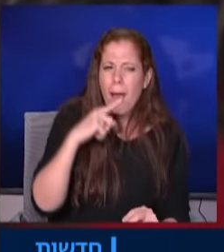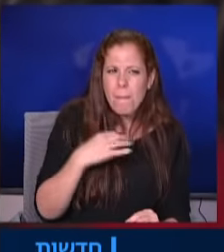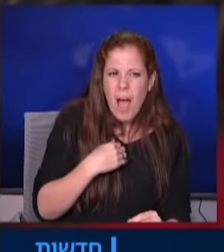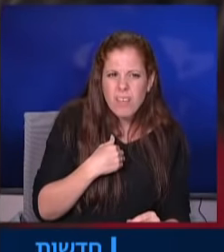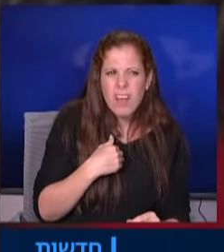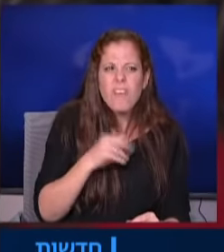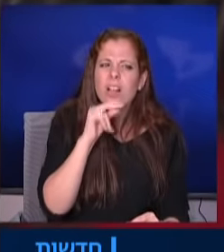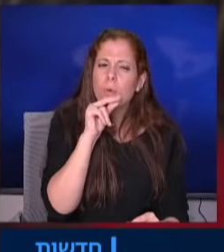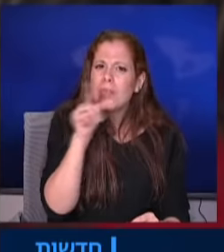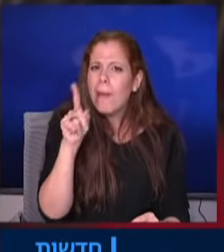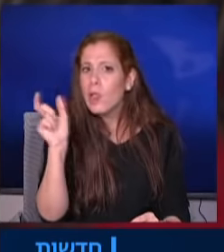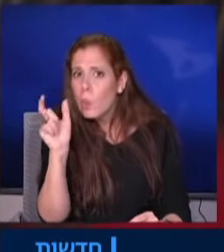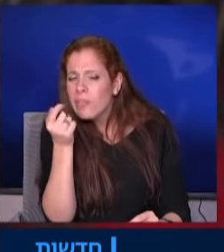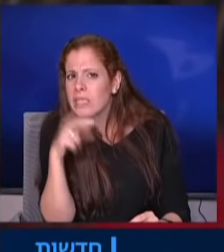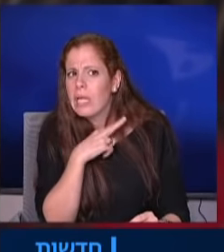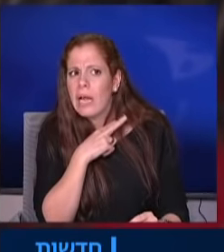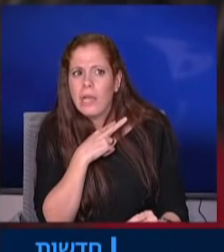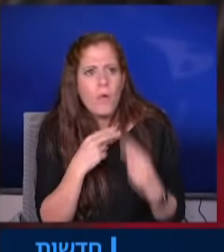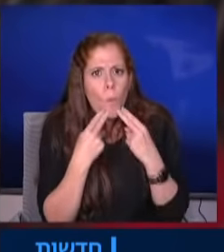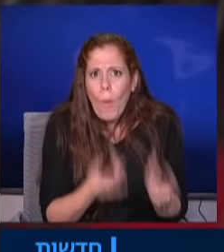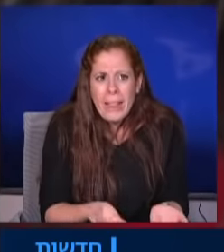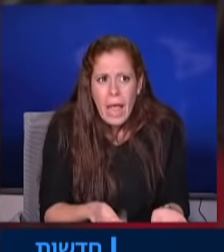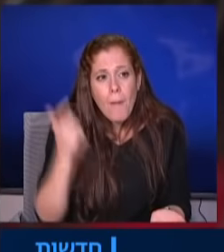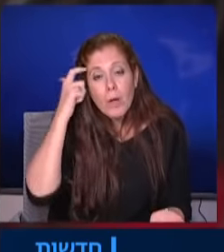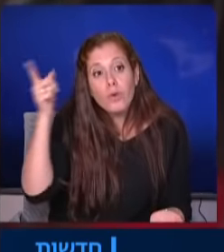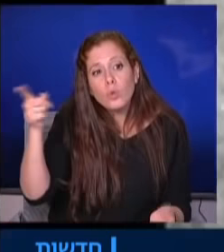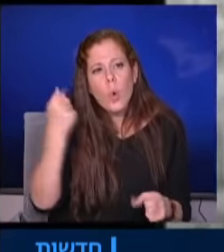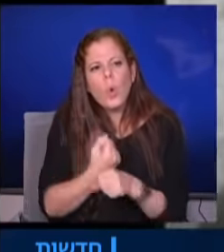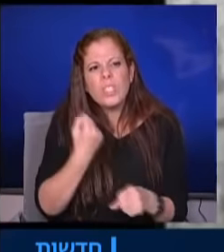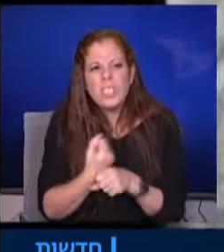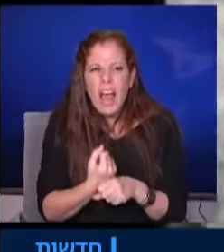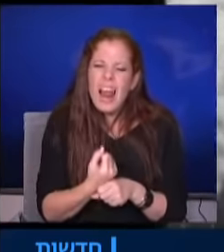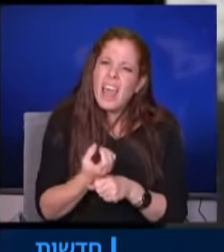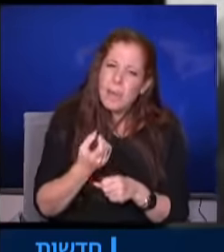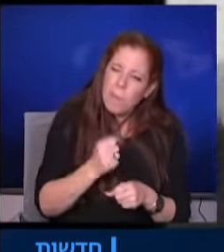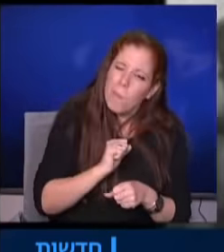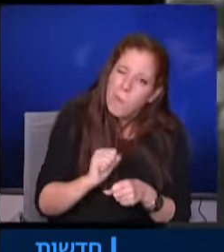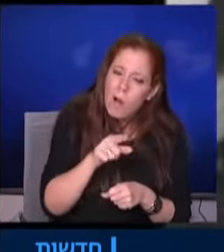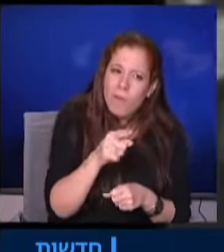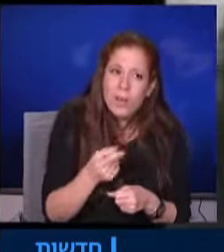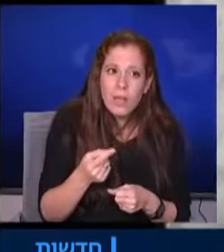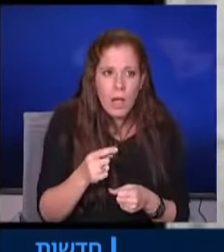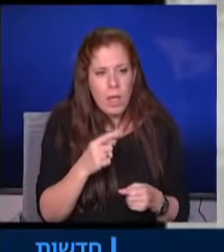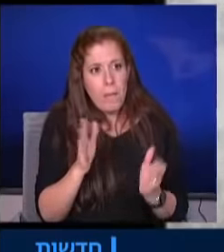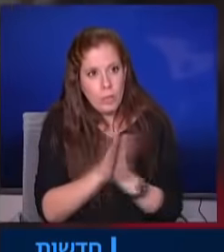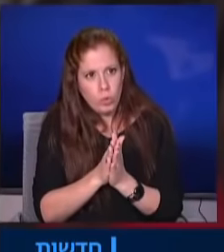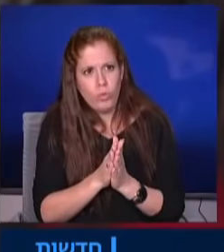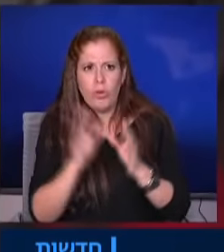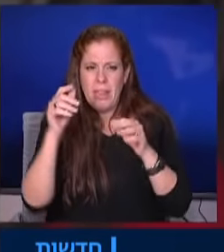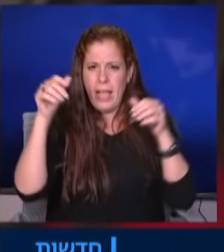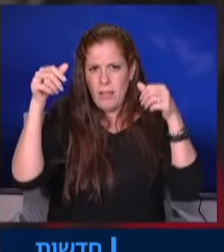Turkish and a little English, and he's not answering. They thought he's doing Geneva Convention shit, you know? They told him to put the Turkish flag